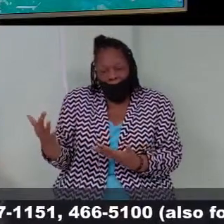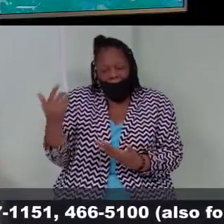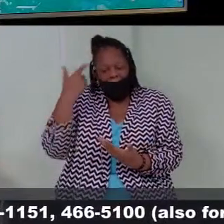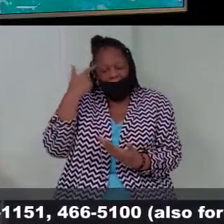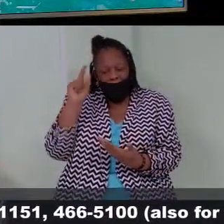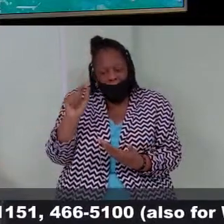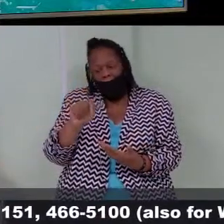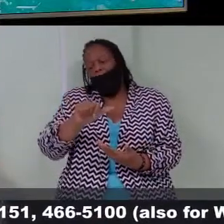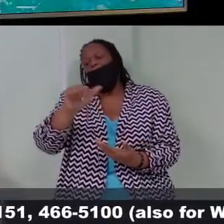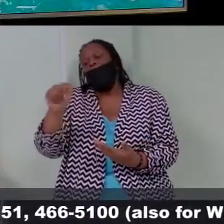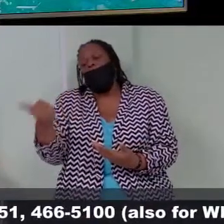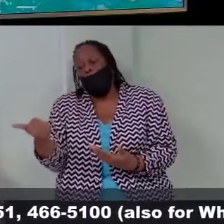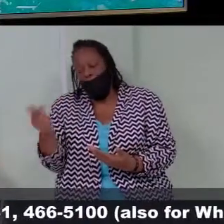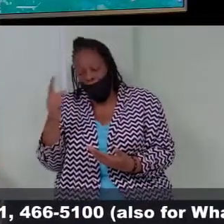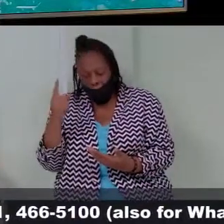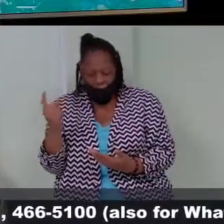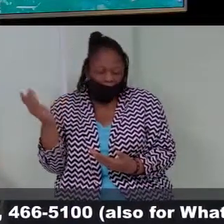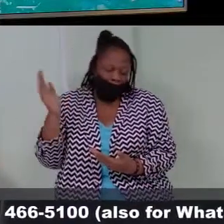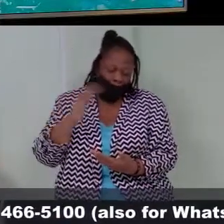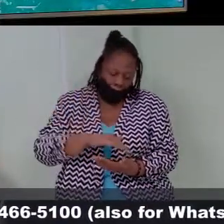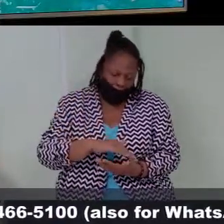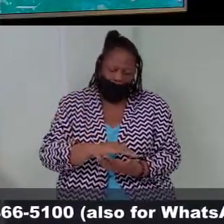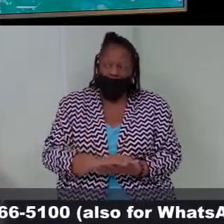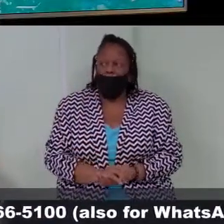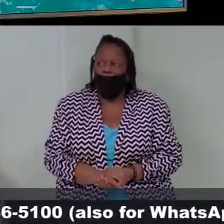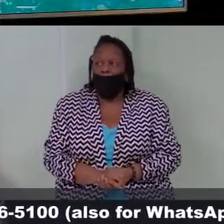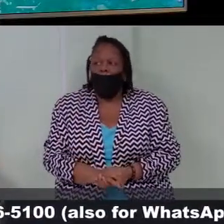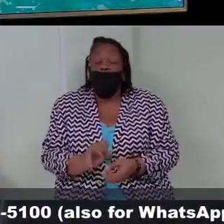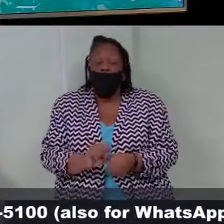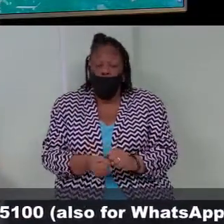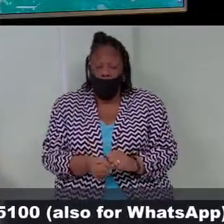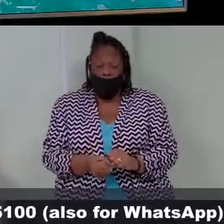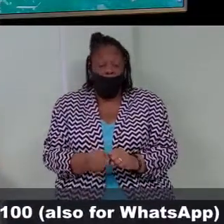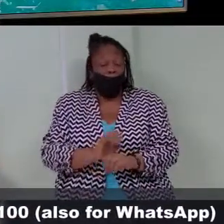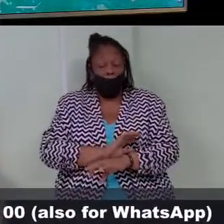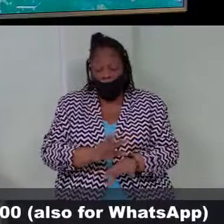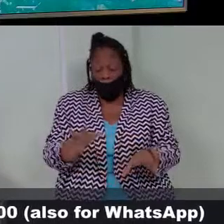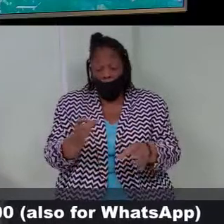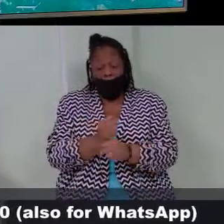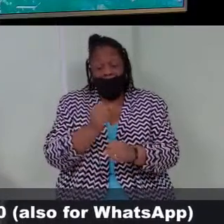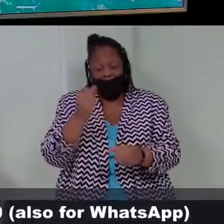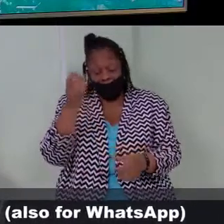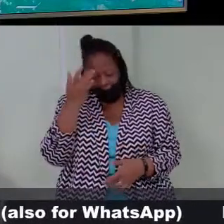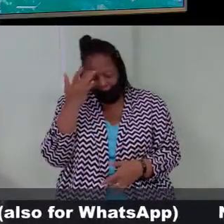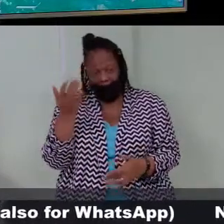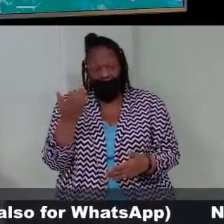epinephrine be available as a precaution as recommended by the CDC?